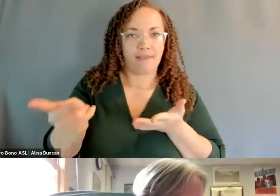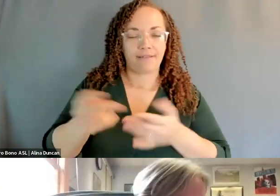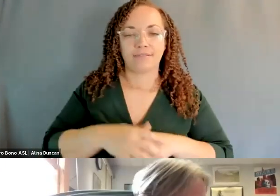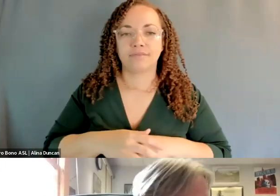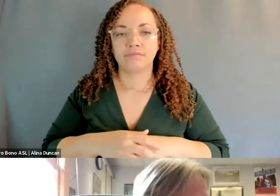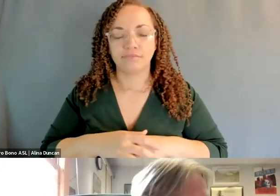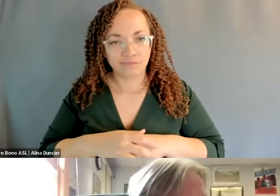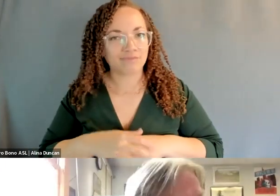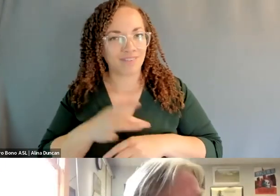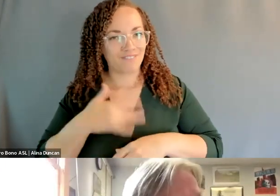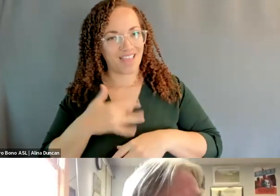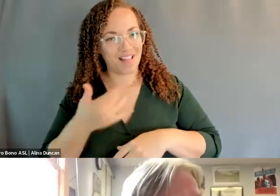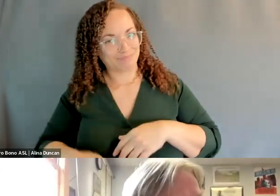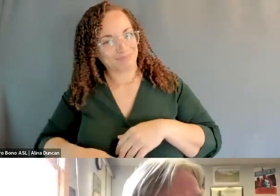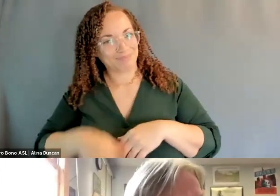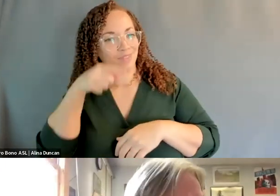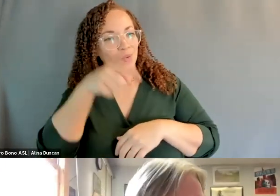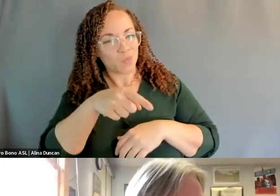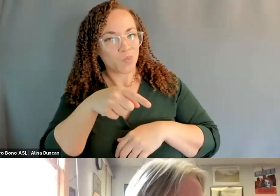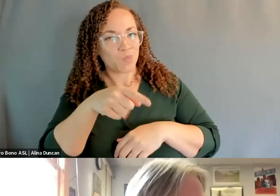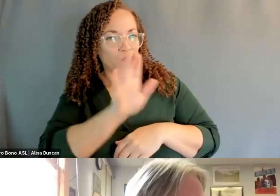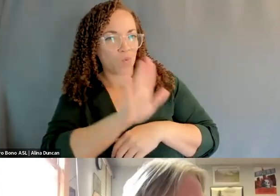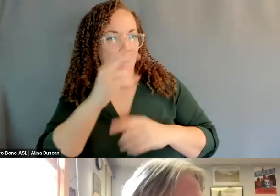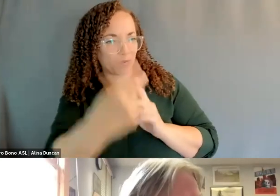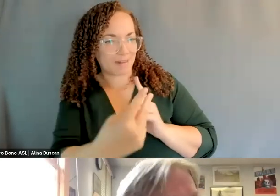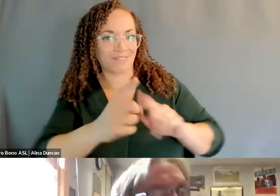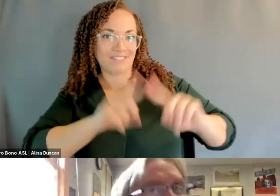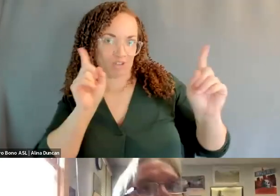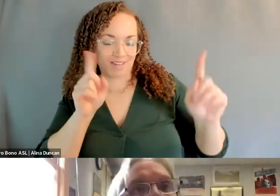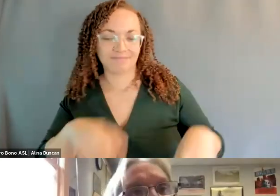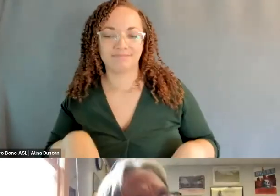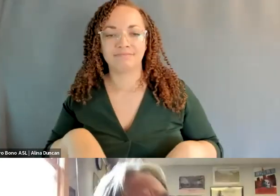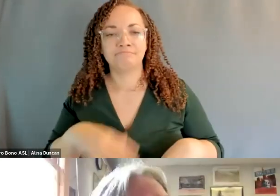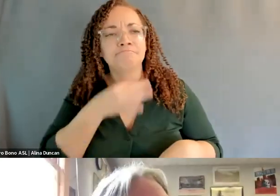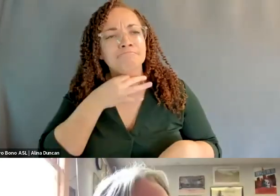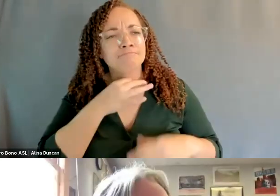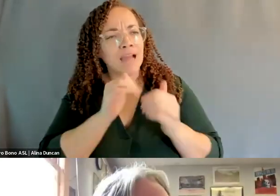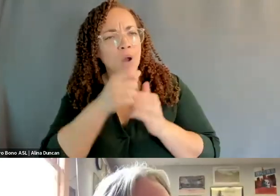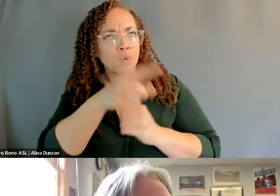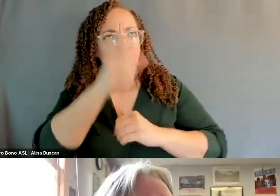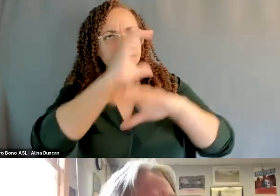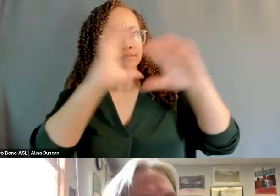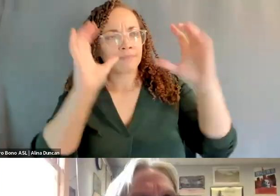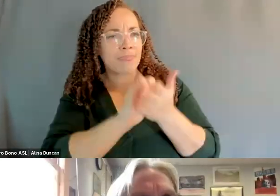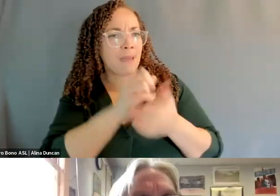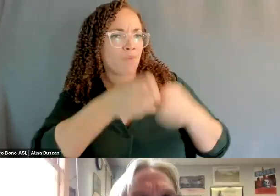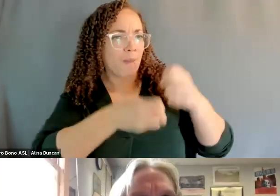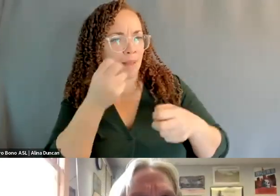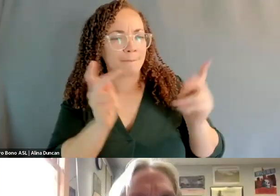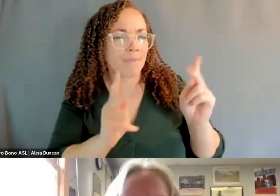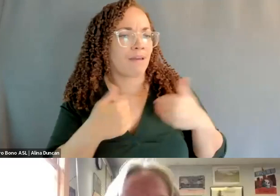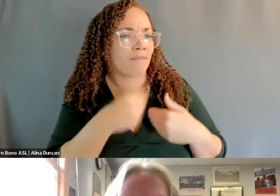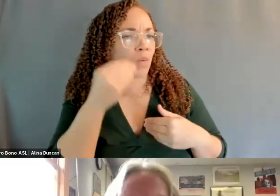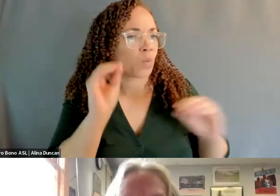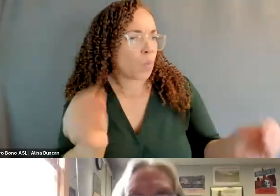of it in a different way. So can I ask you to start there and how you conceptualize sort of the problem of homelessness?